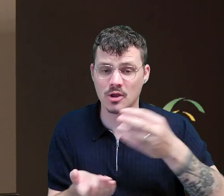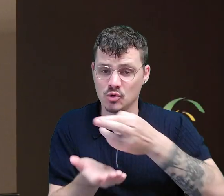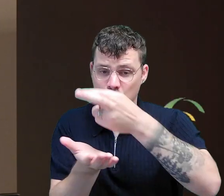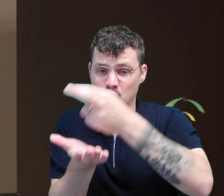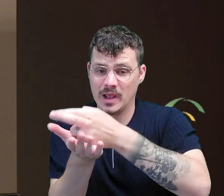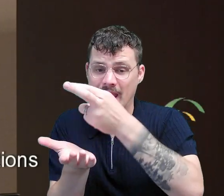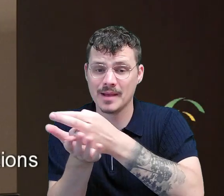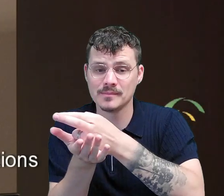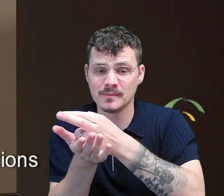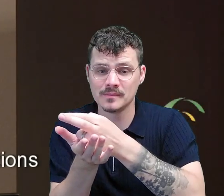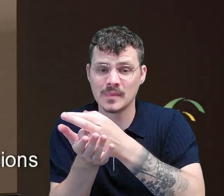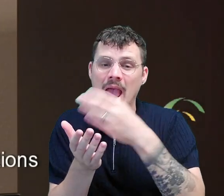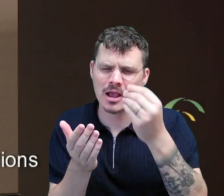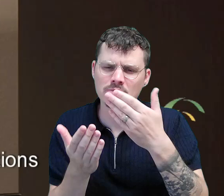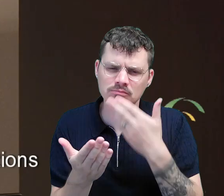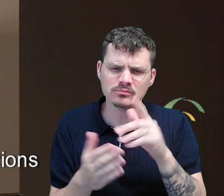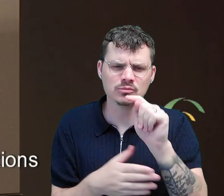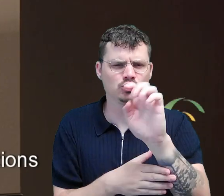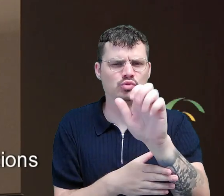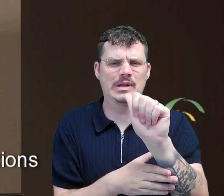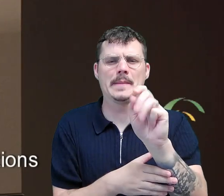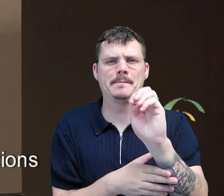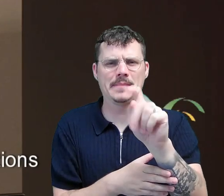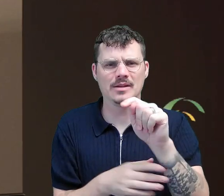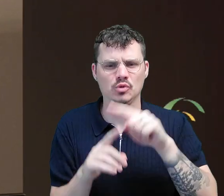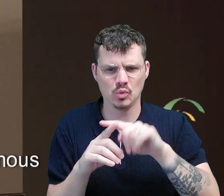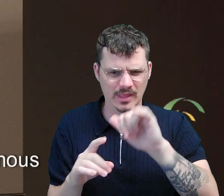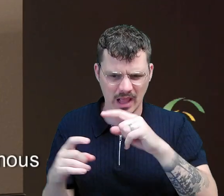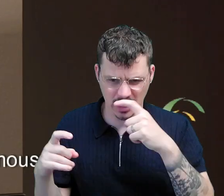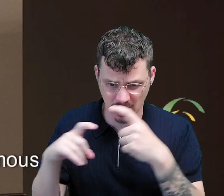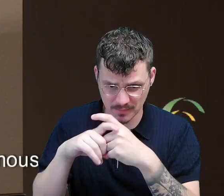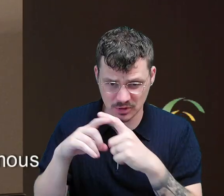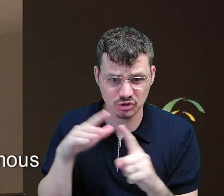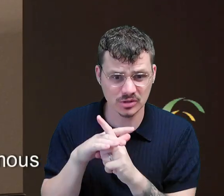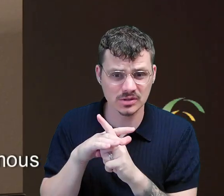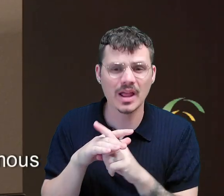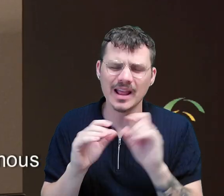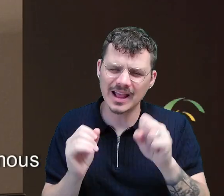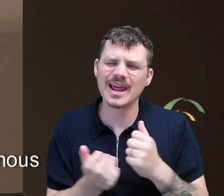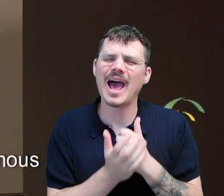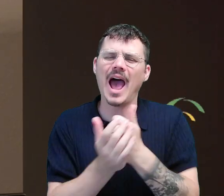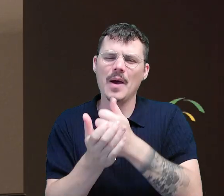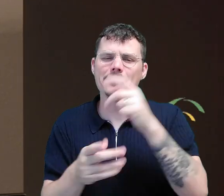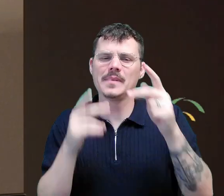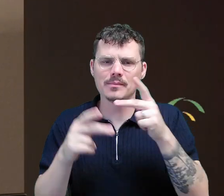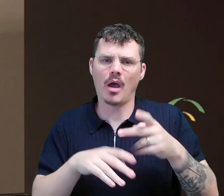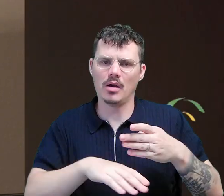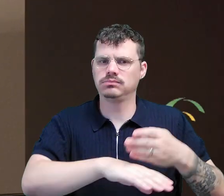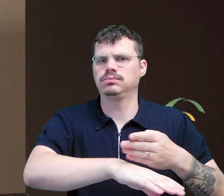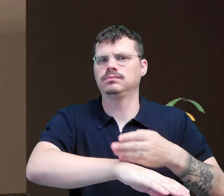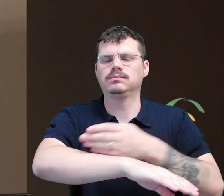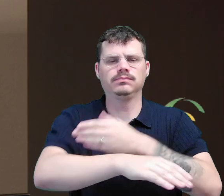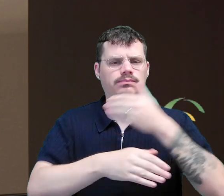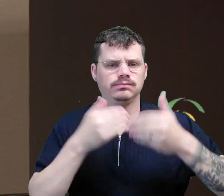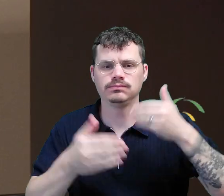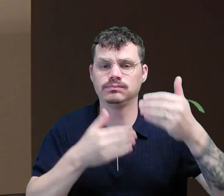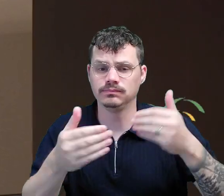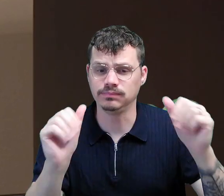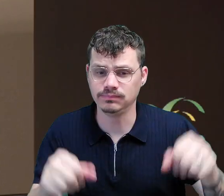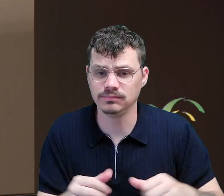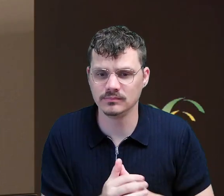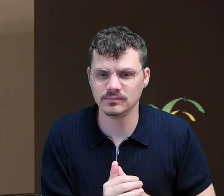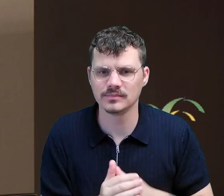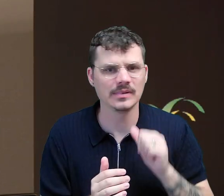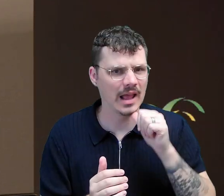rehab and proper treatment of the complications can really help people make an enormous amount of progress